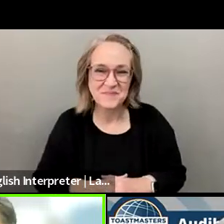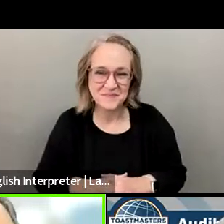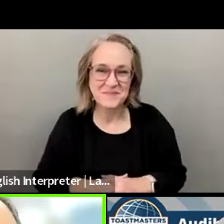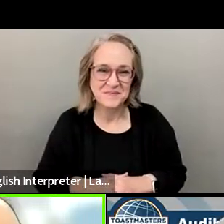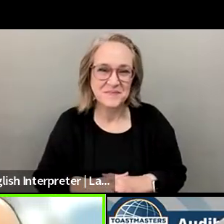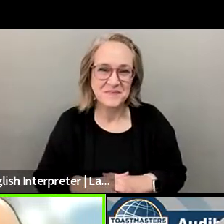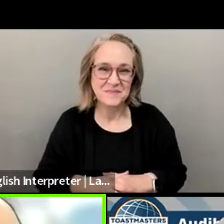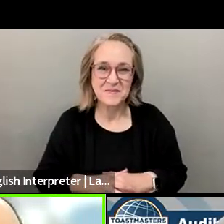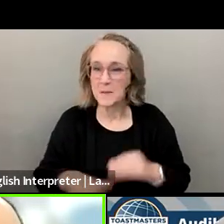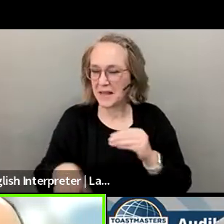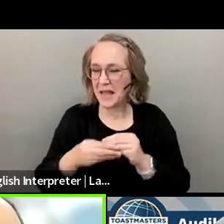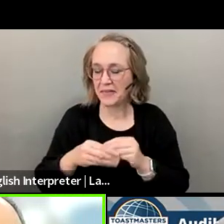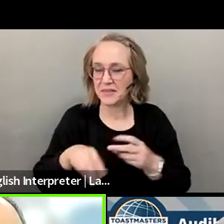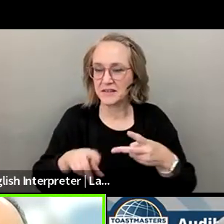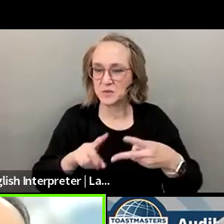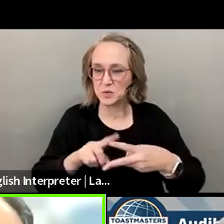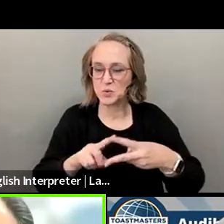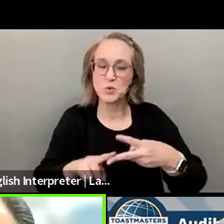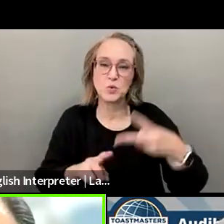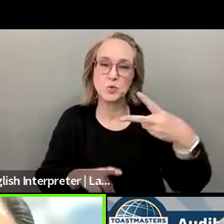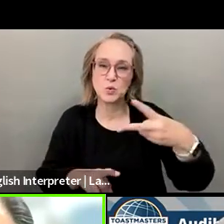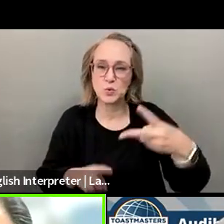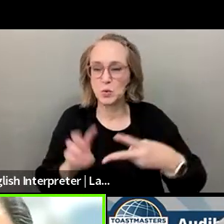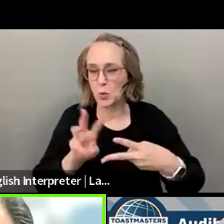Just let me put the other one in as well.